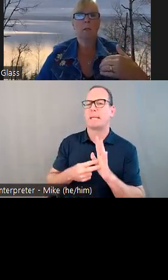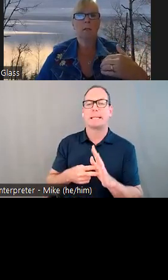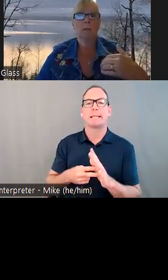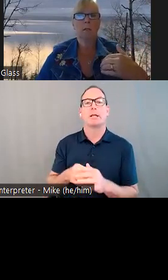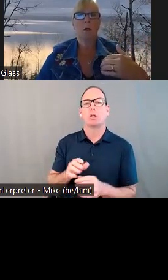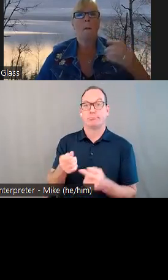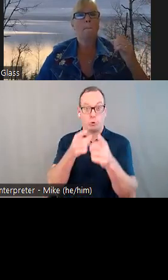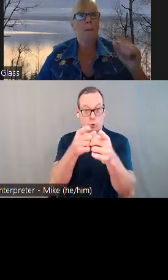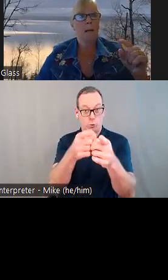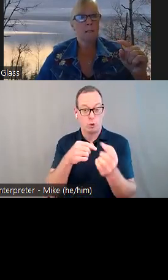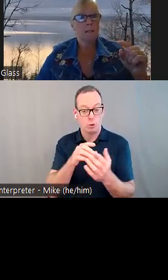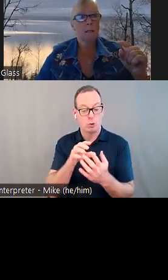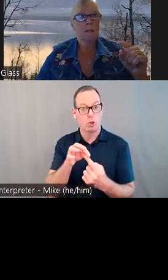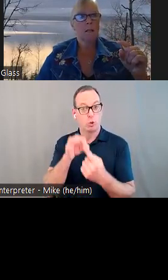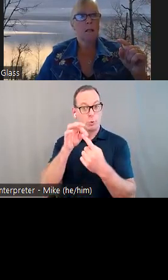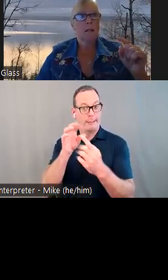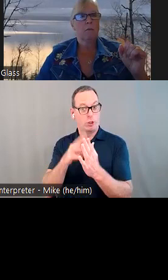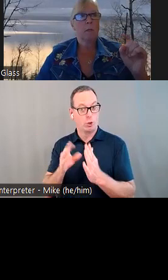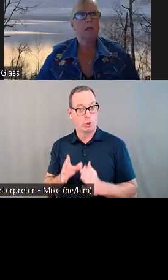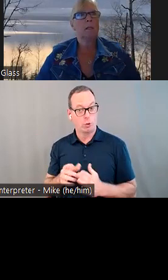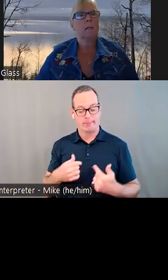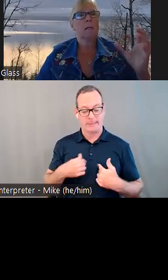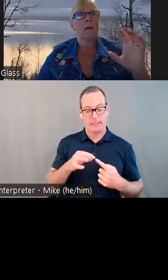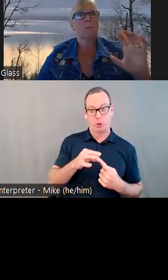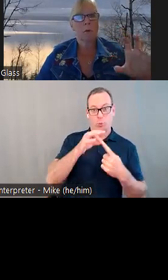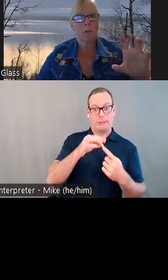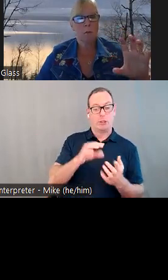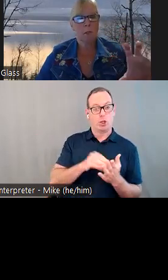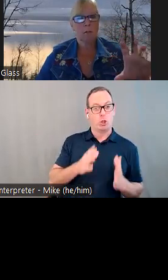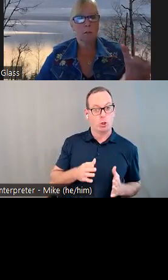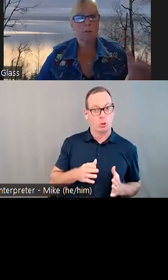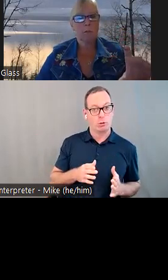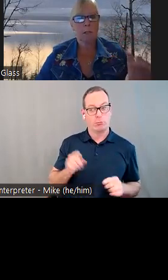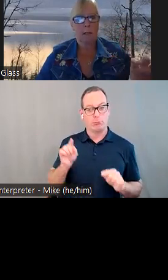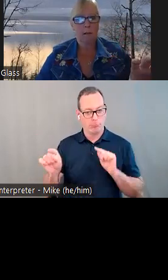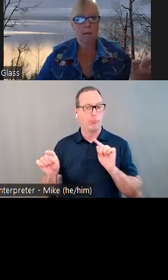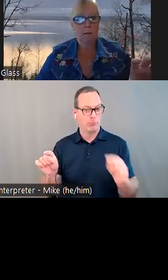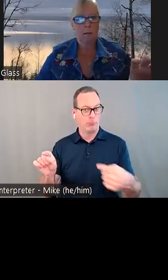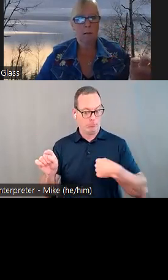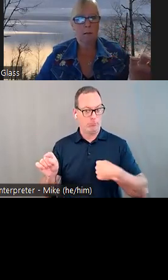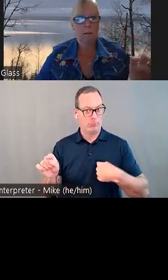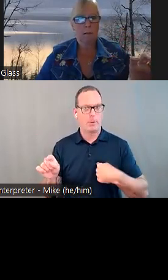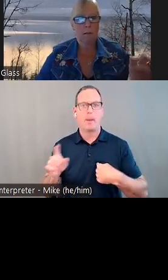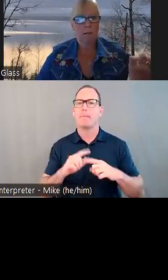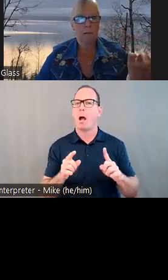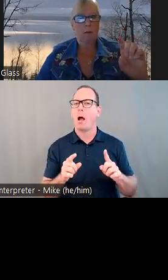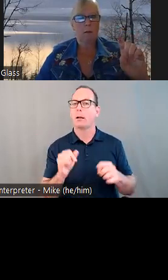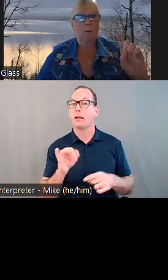a unique learner. But if we have more than one service plan,